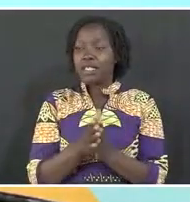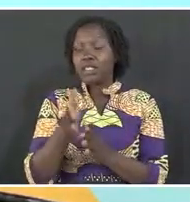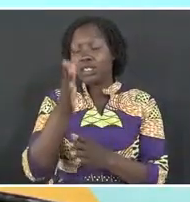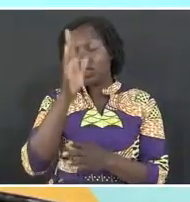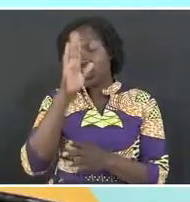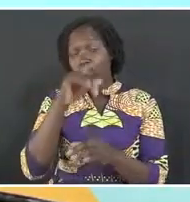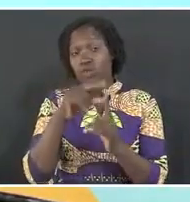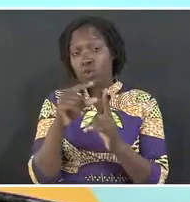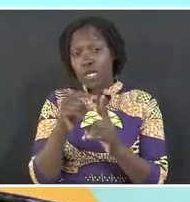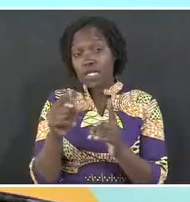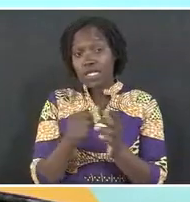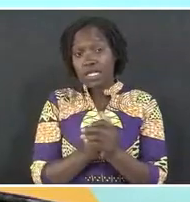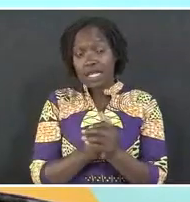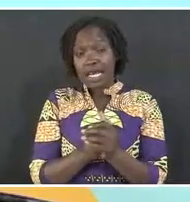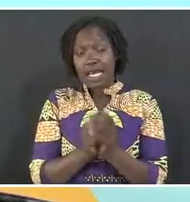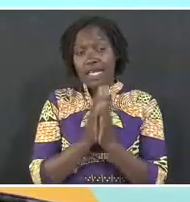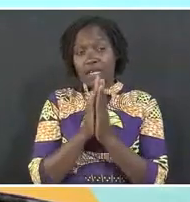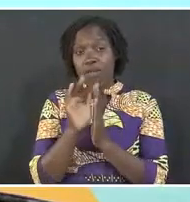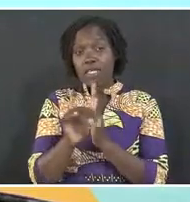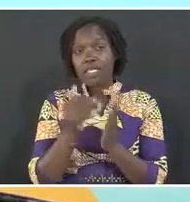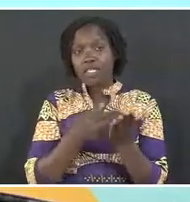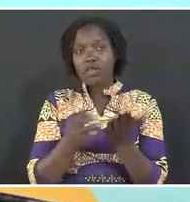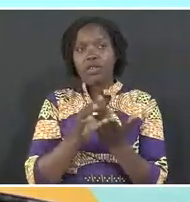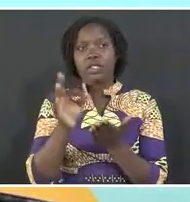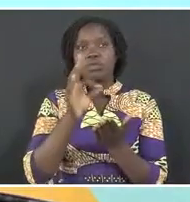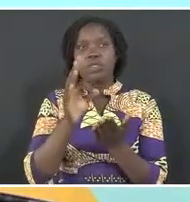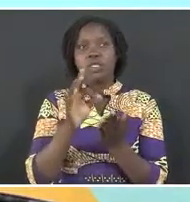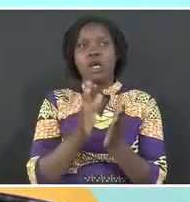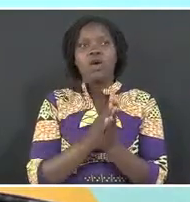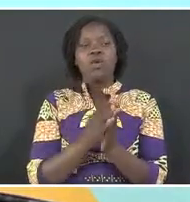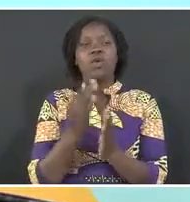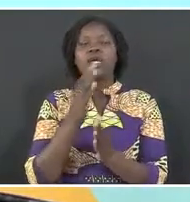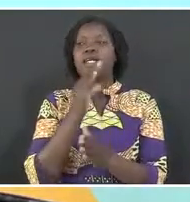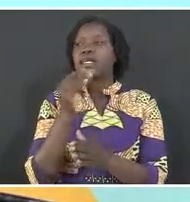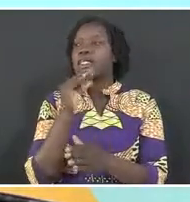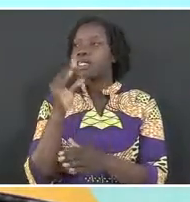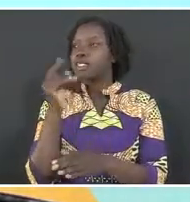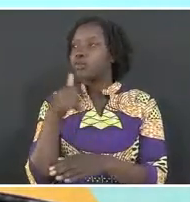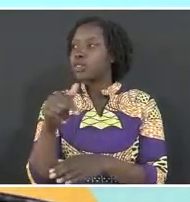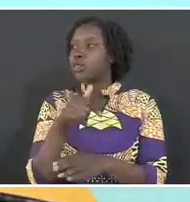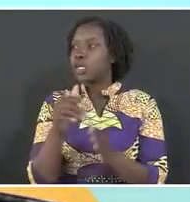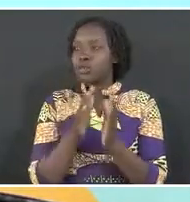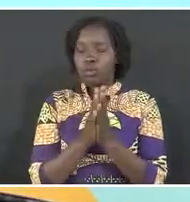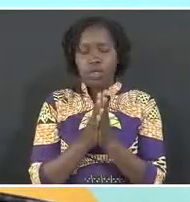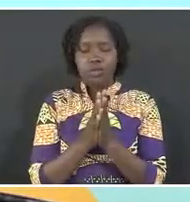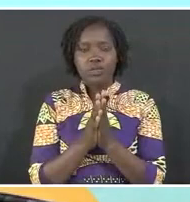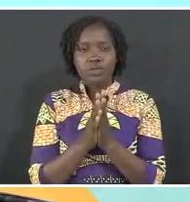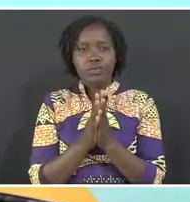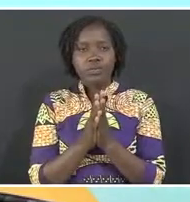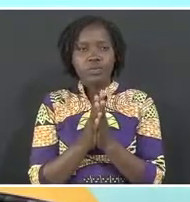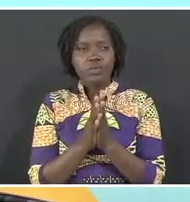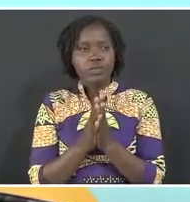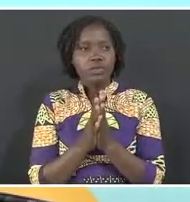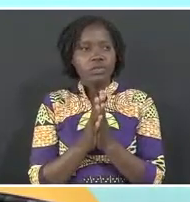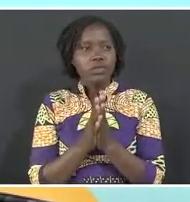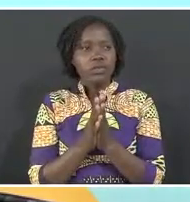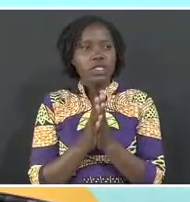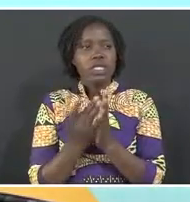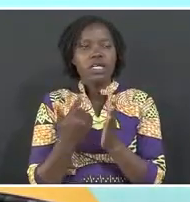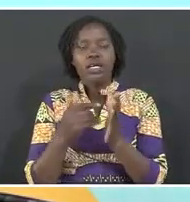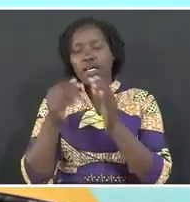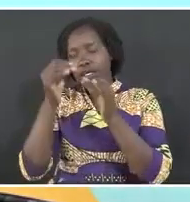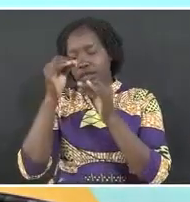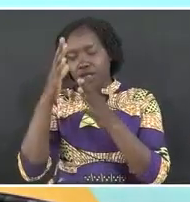word. And I pray that the Holy Spirit will minister to us. Let us pray. Our